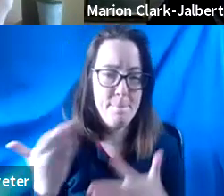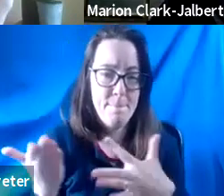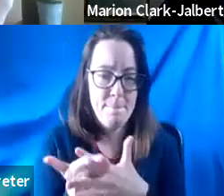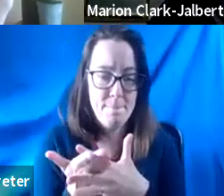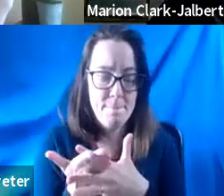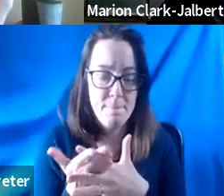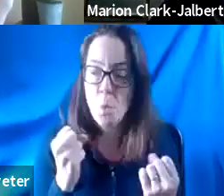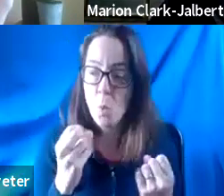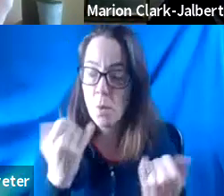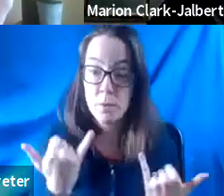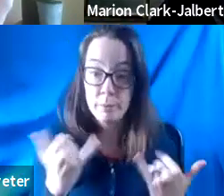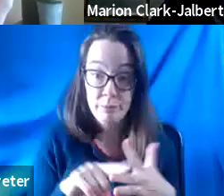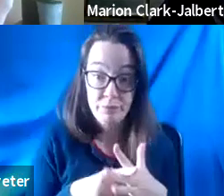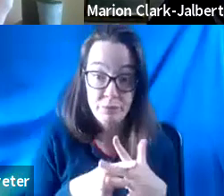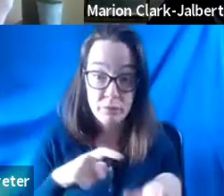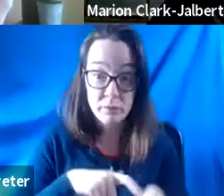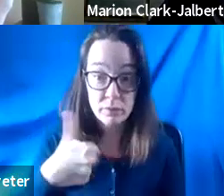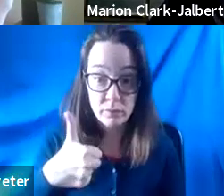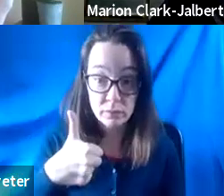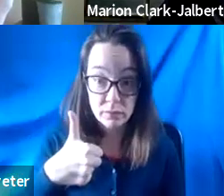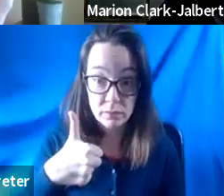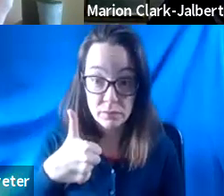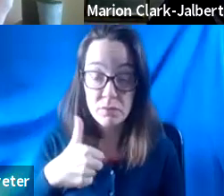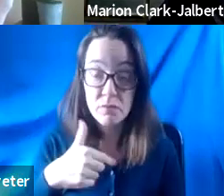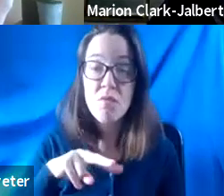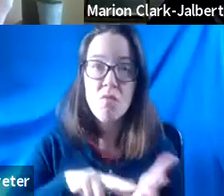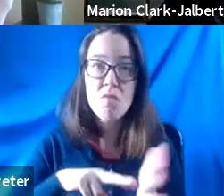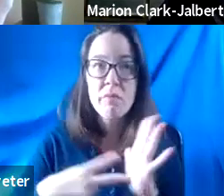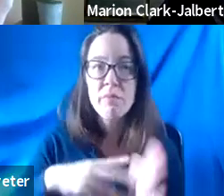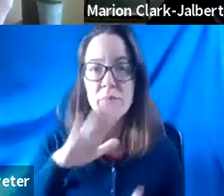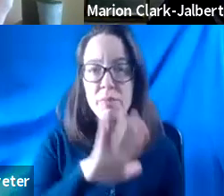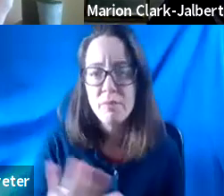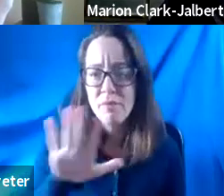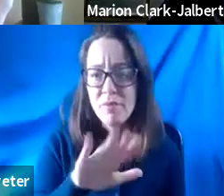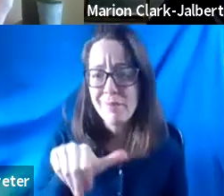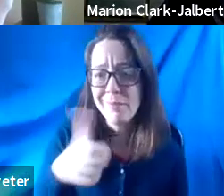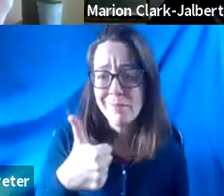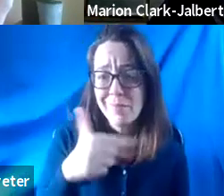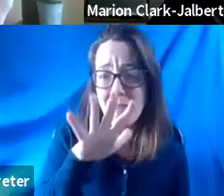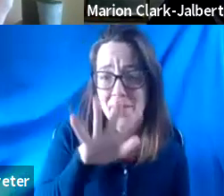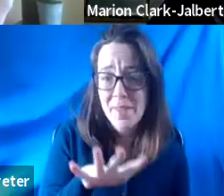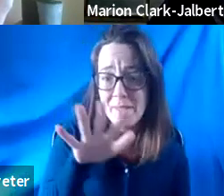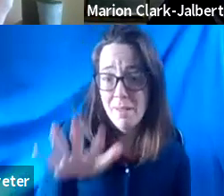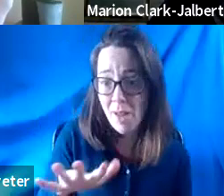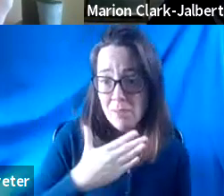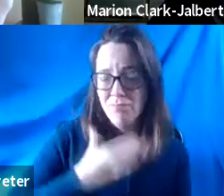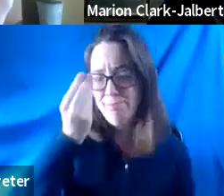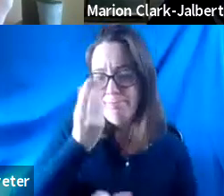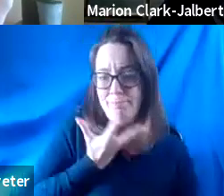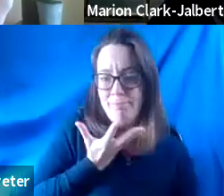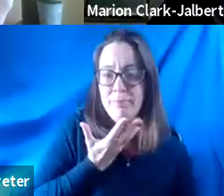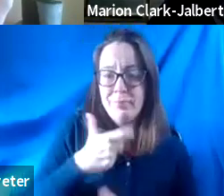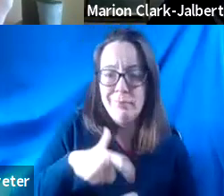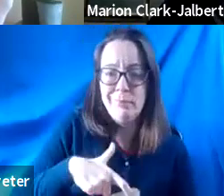10. Can you, Scott, at about 5 to 11, just signal me that it's time for break? I'll be happy to do so. And then would